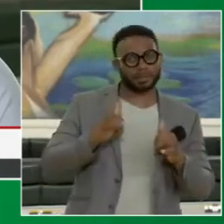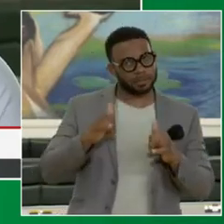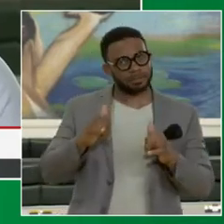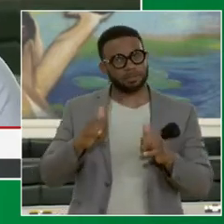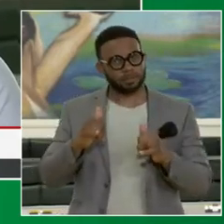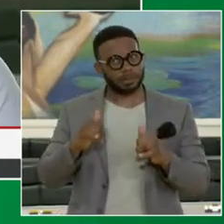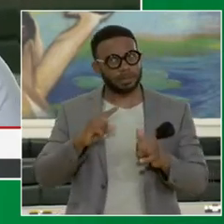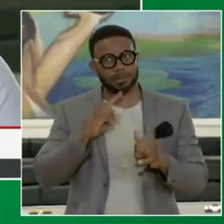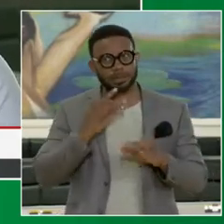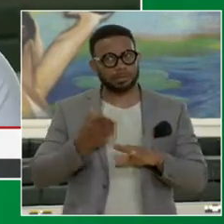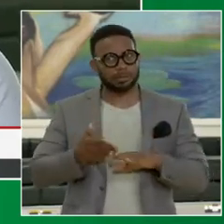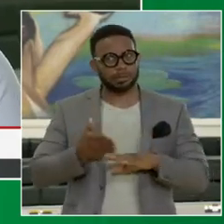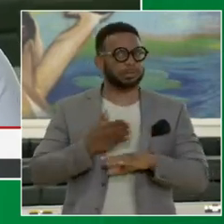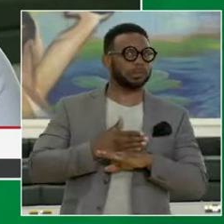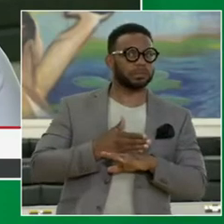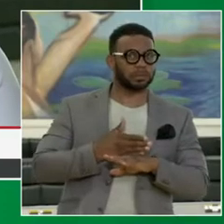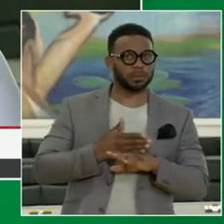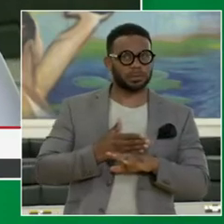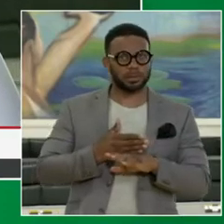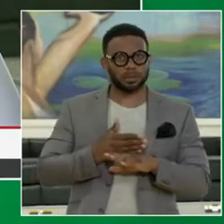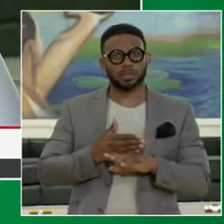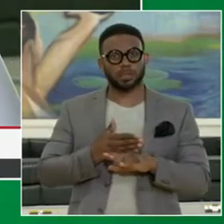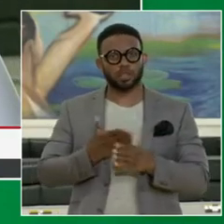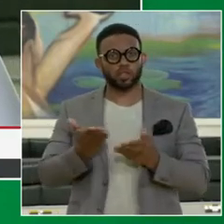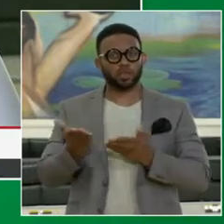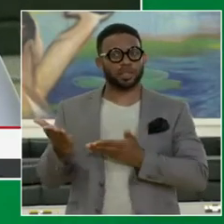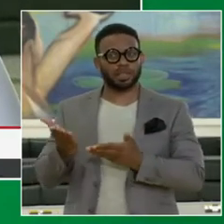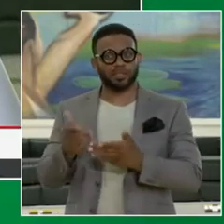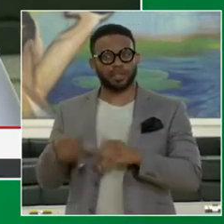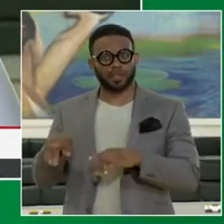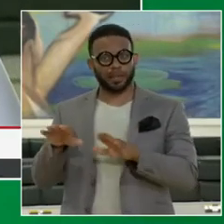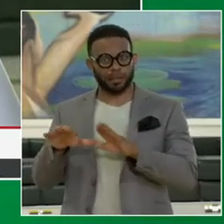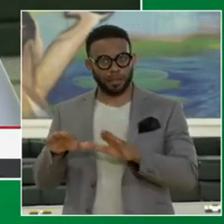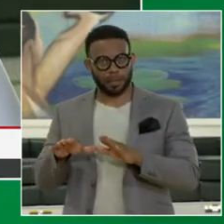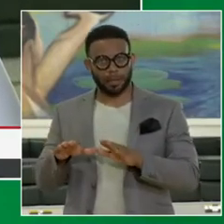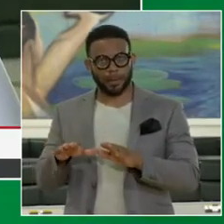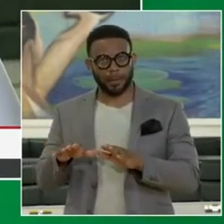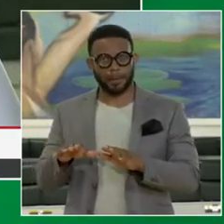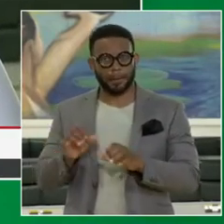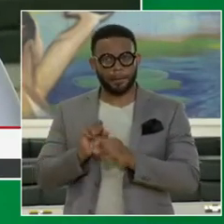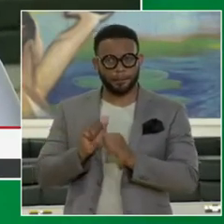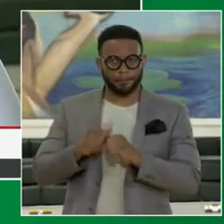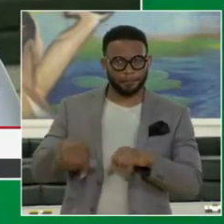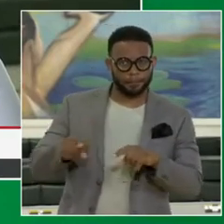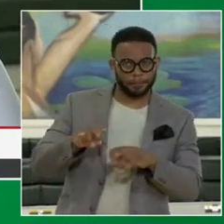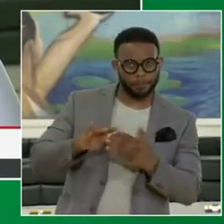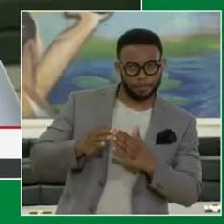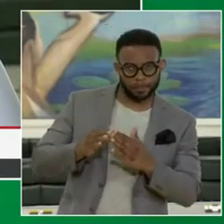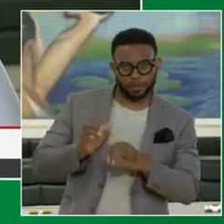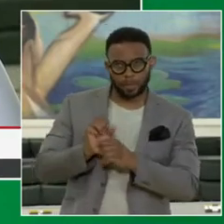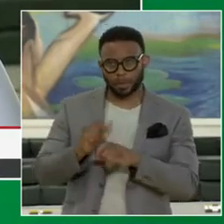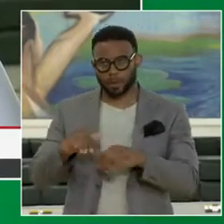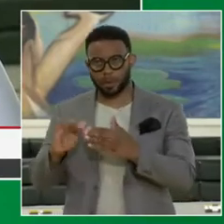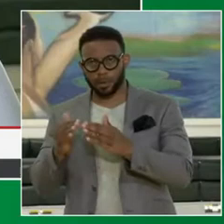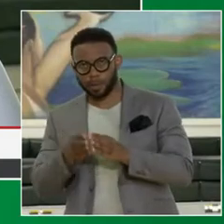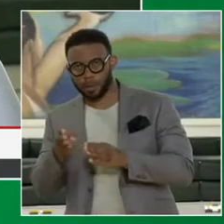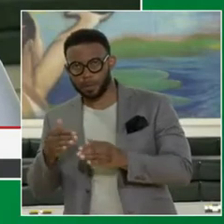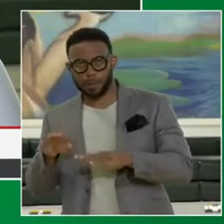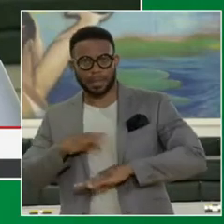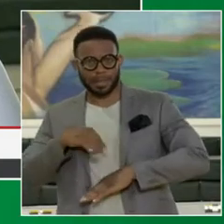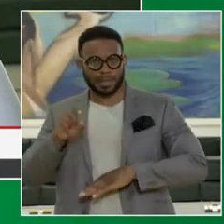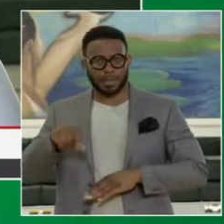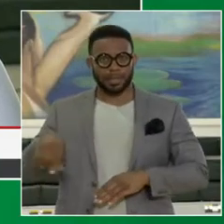been extreme and intense service delivery in those blocks and working with those communities and working with those neighbors to meet the